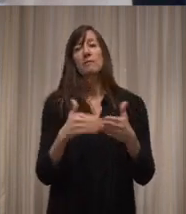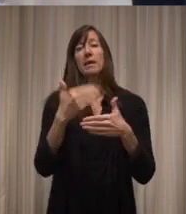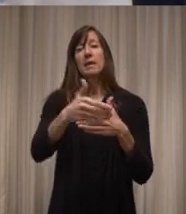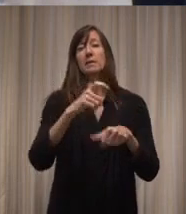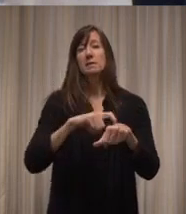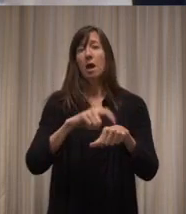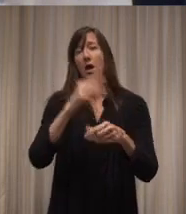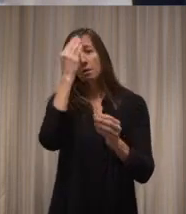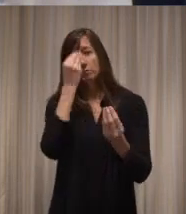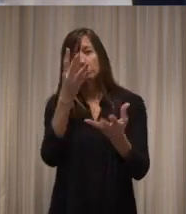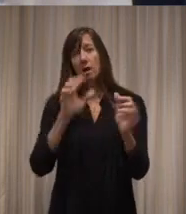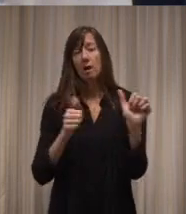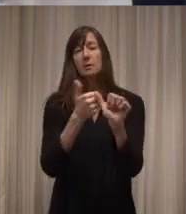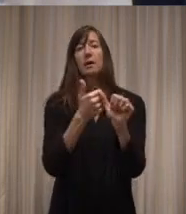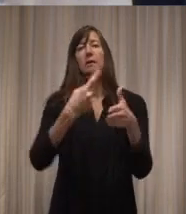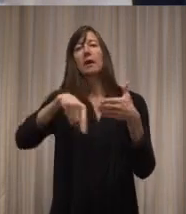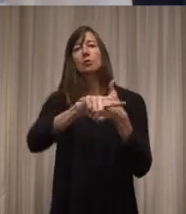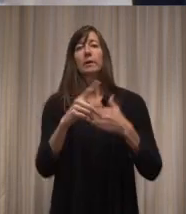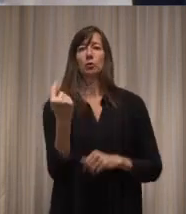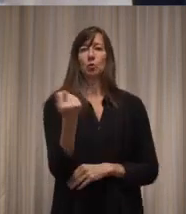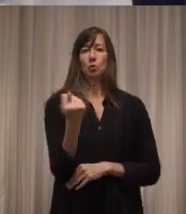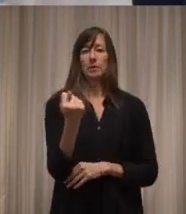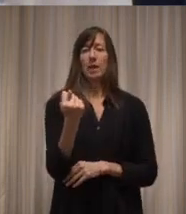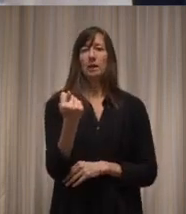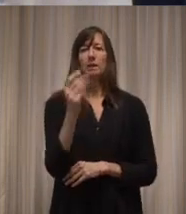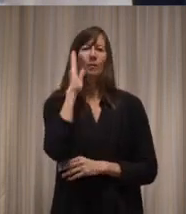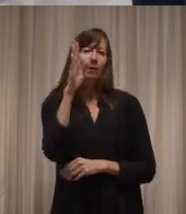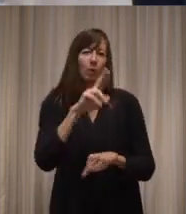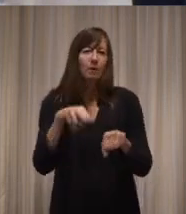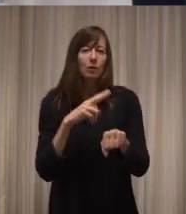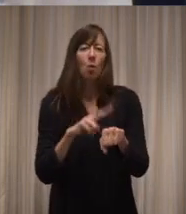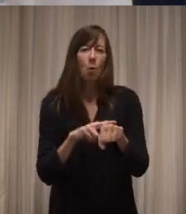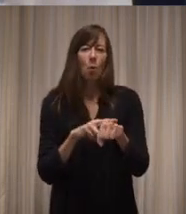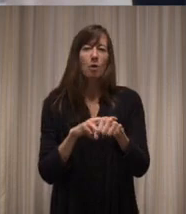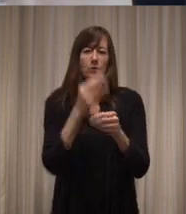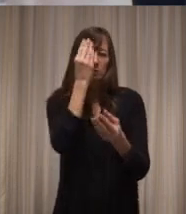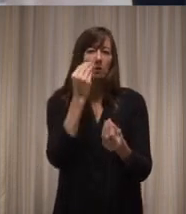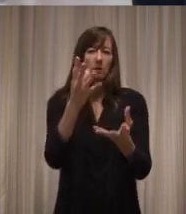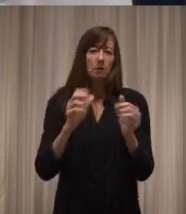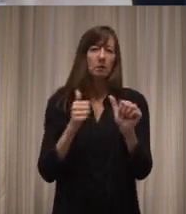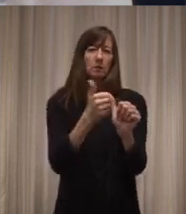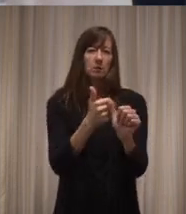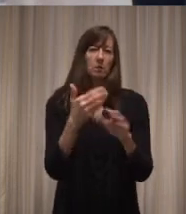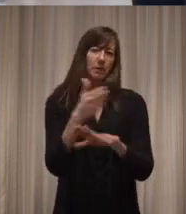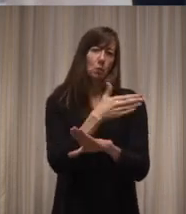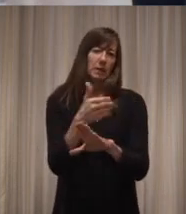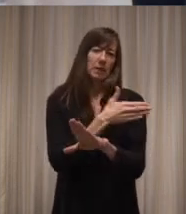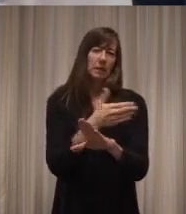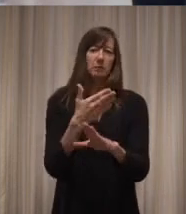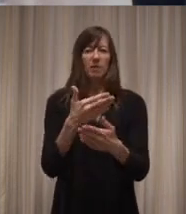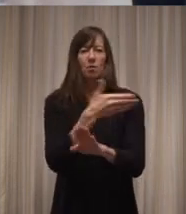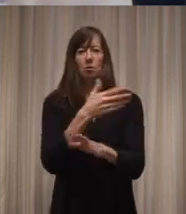be Tuesday next week. We'll, of course, keep you updated in the meantime. If you have any needs,